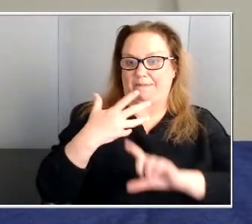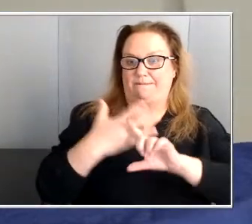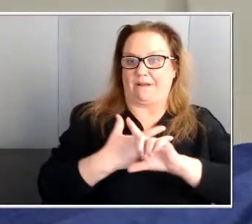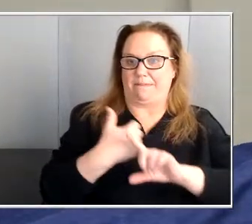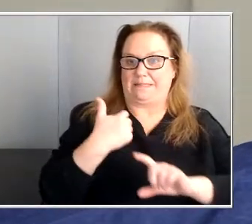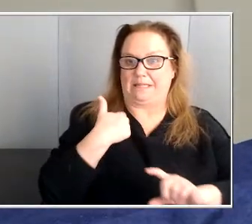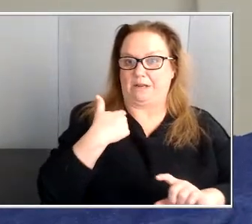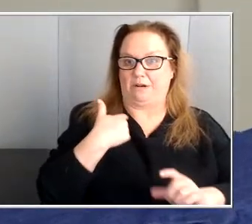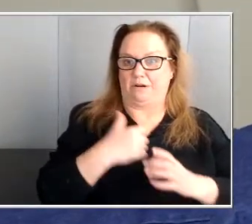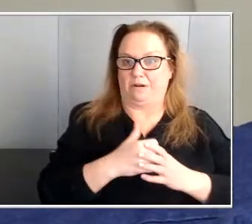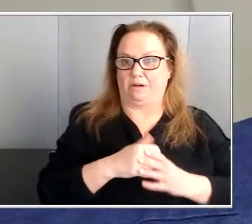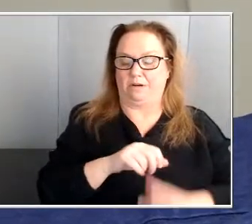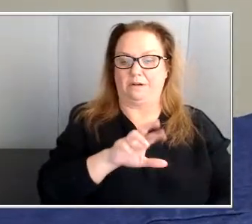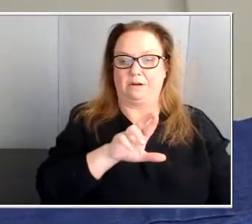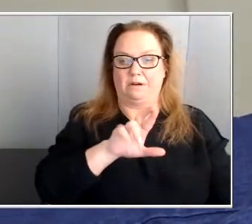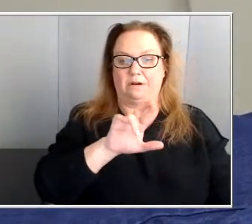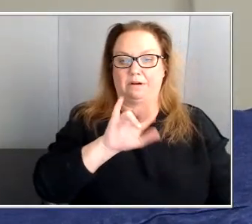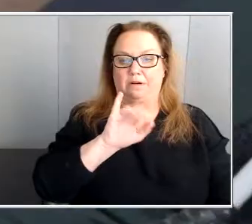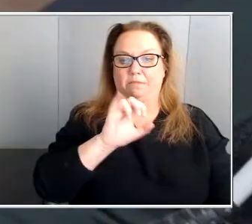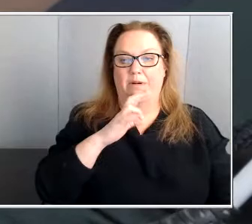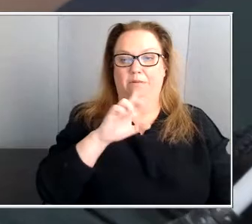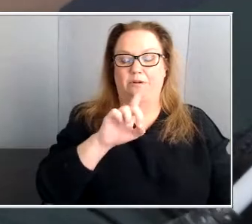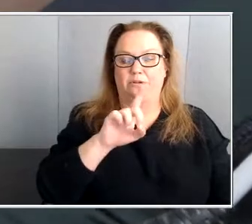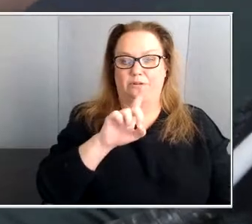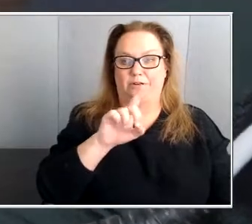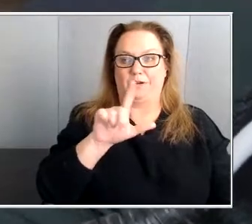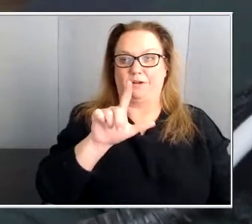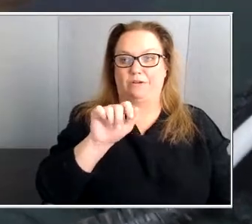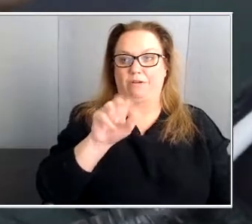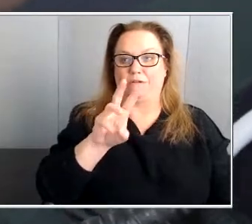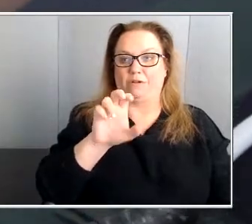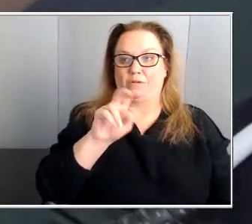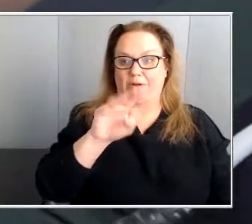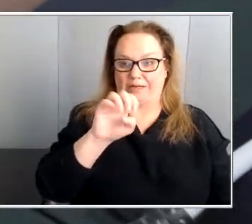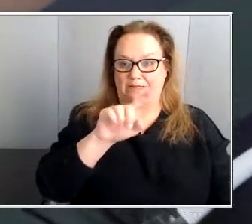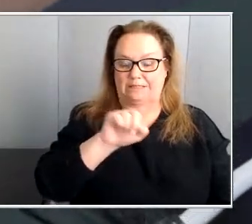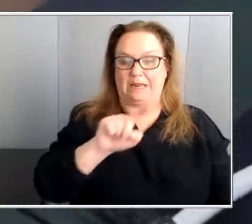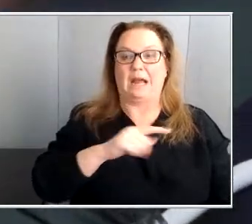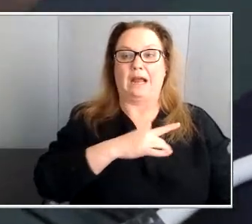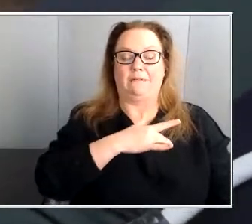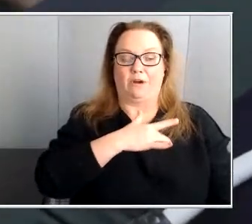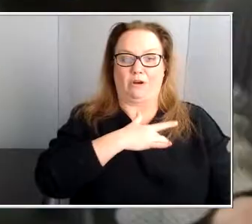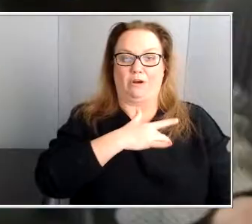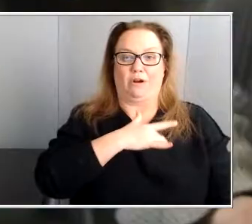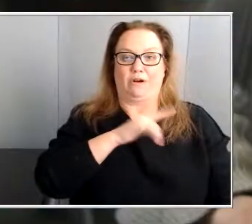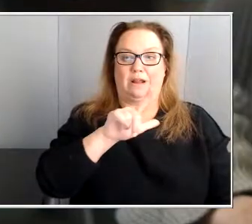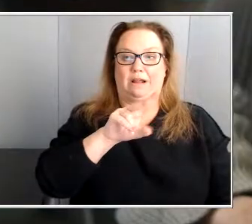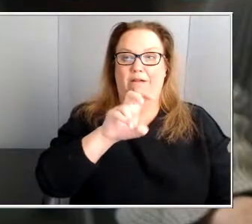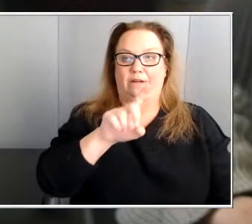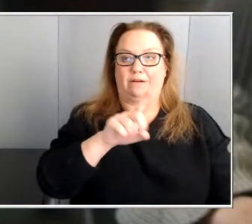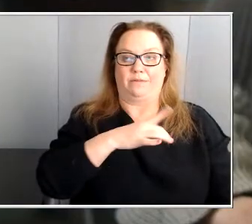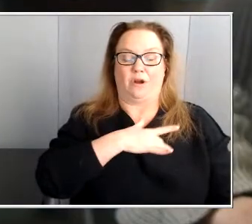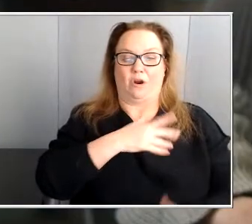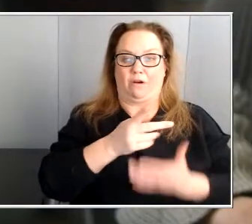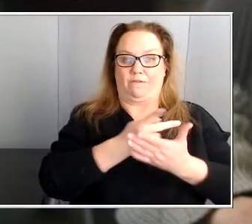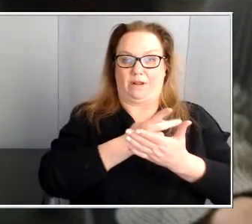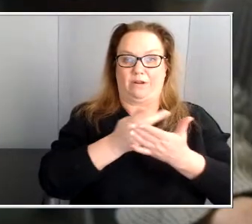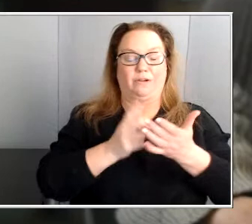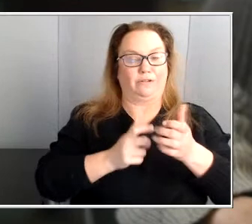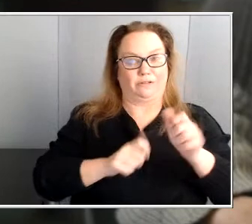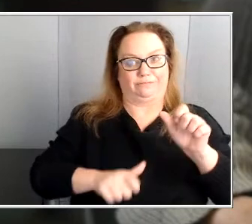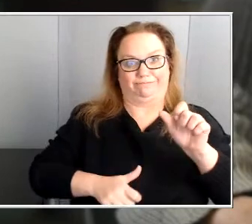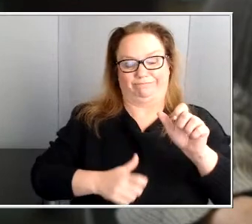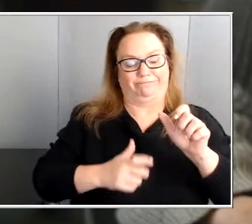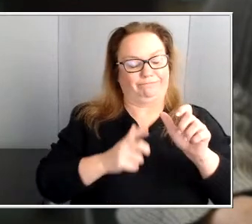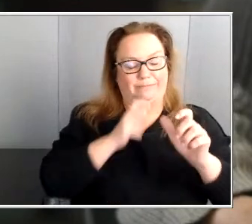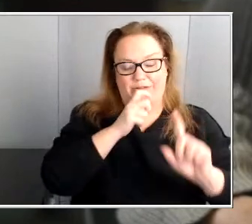My name is Richard Lorenz, and I have an LVAD. With heart failure, it sneaks up on you. It was something that took place